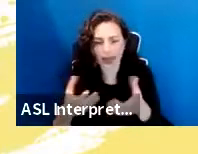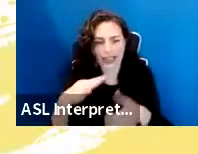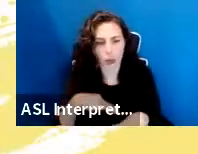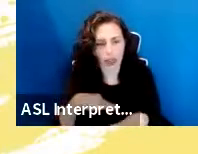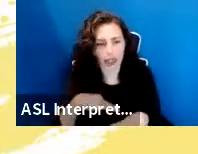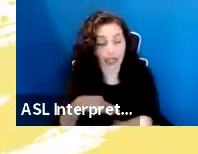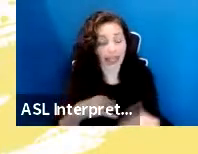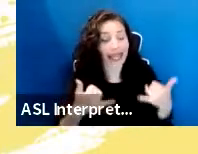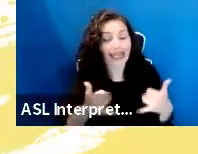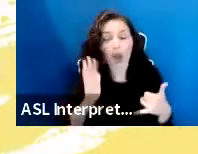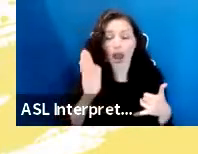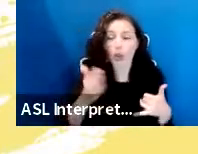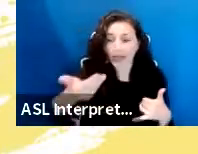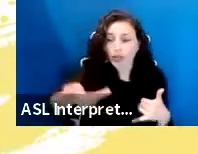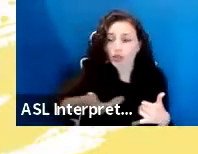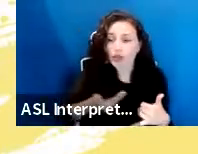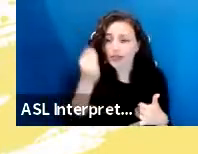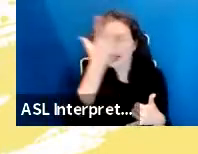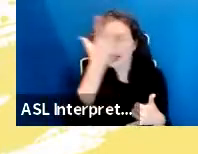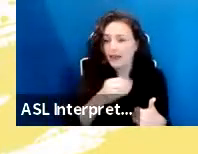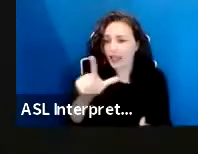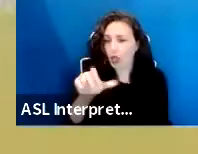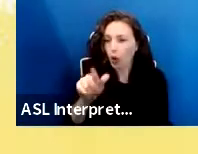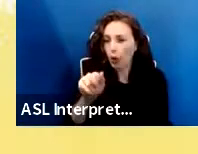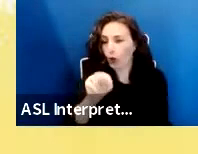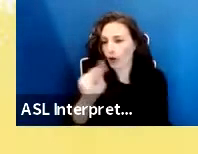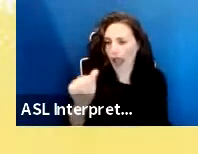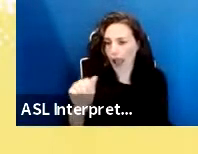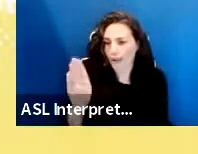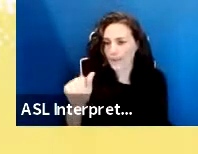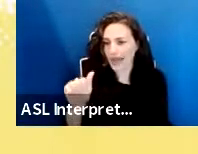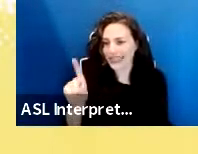I'm going to introduce the lovely Lorna Bordea.